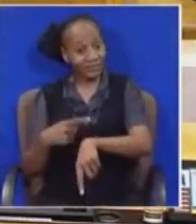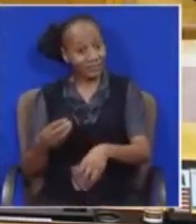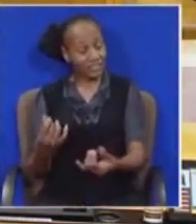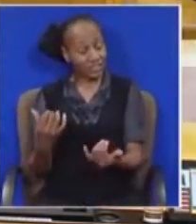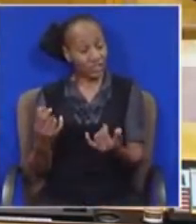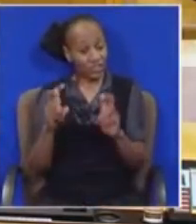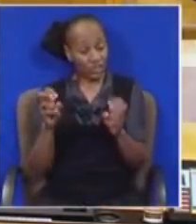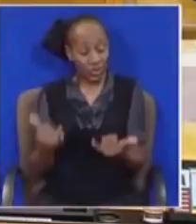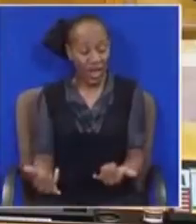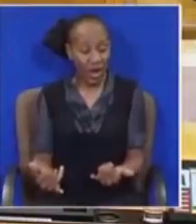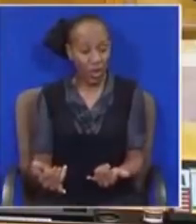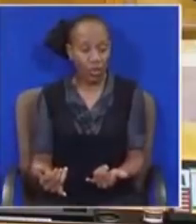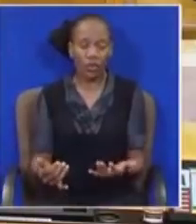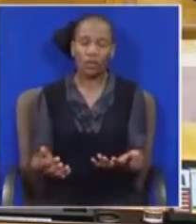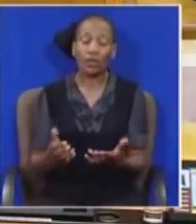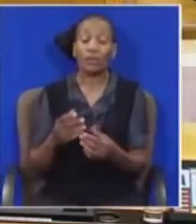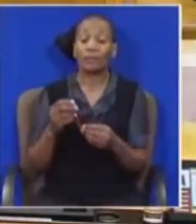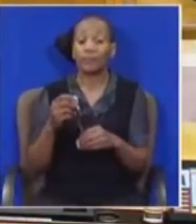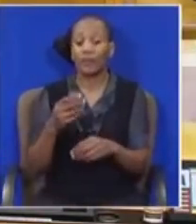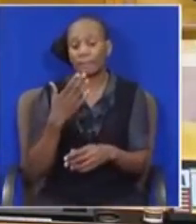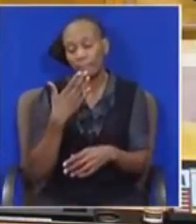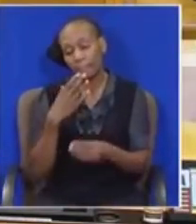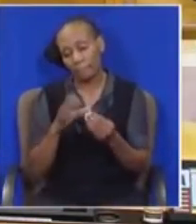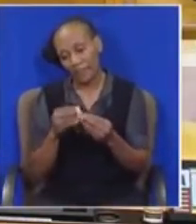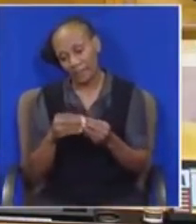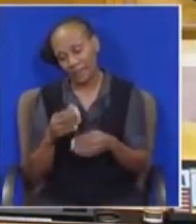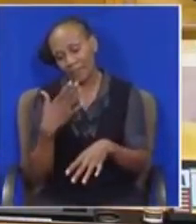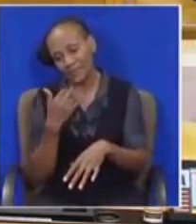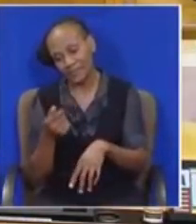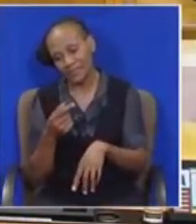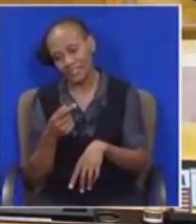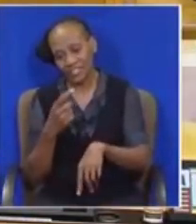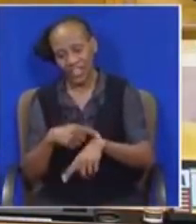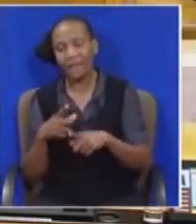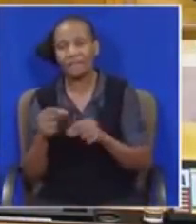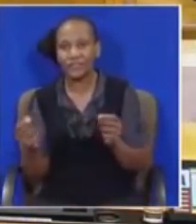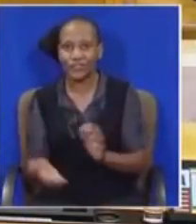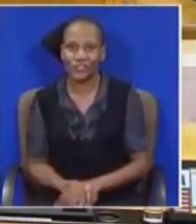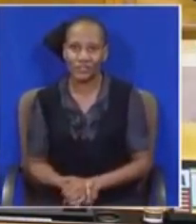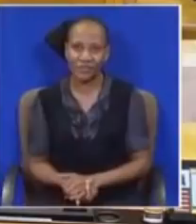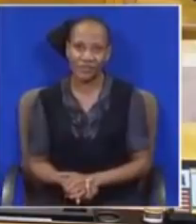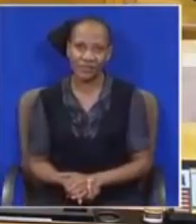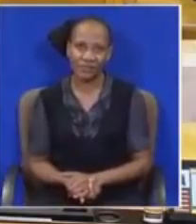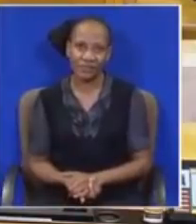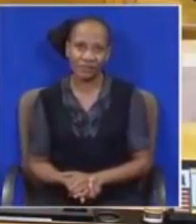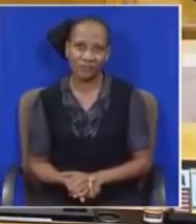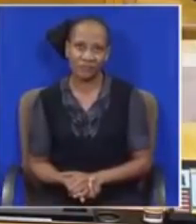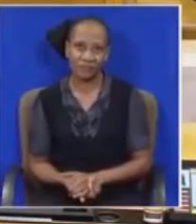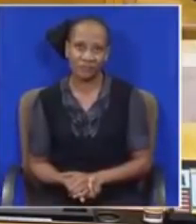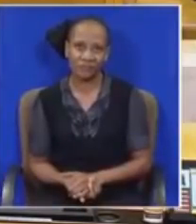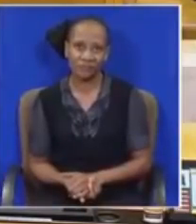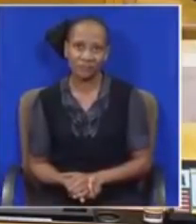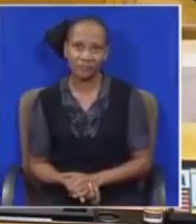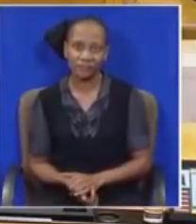to seek to divide Lekota, look at your the watch, people sir. on the basis of some pronouncements of before 55. When